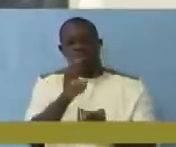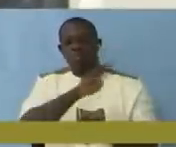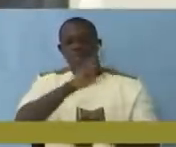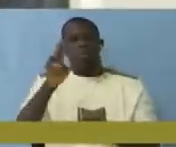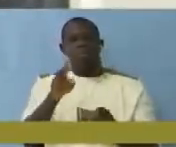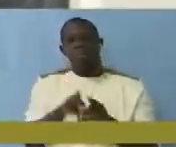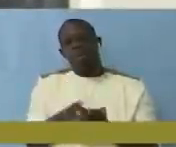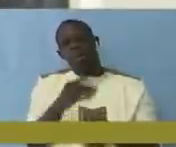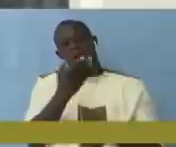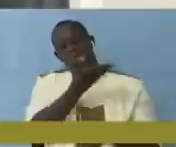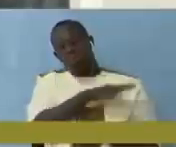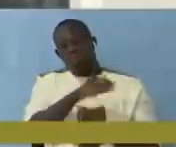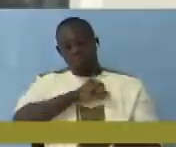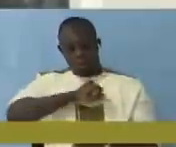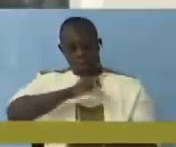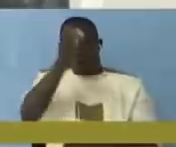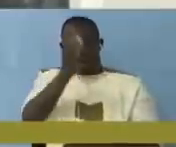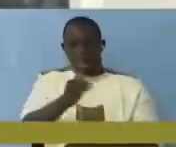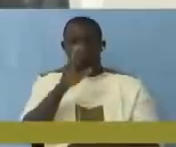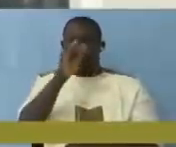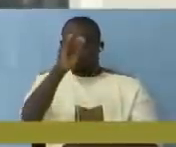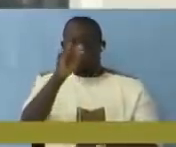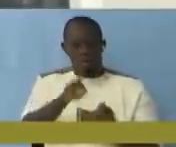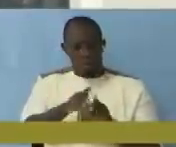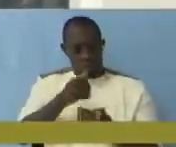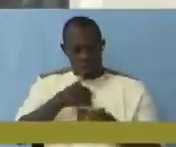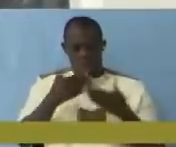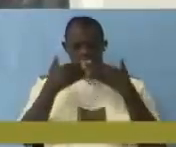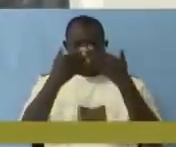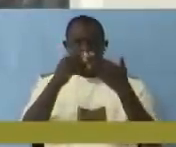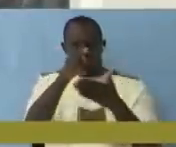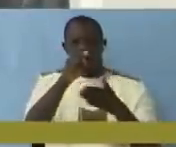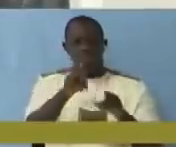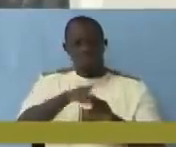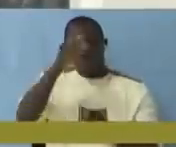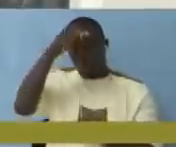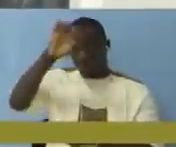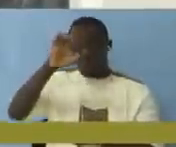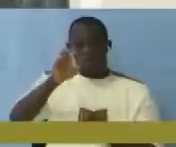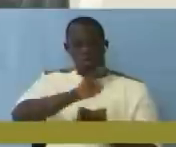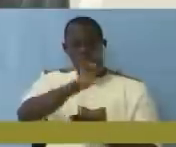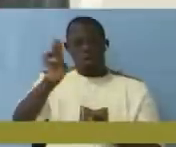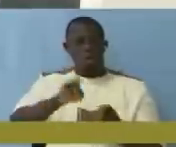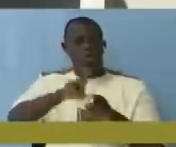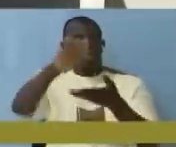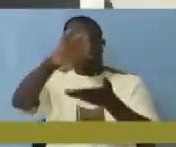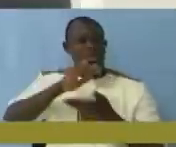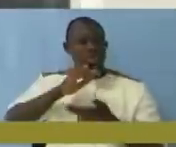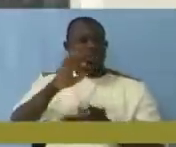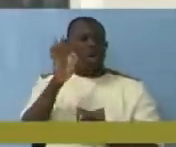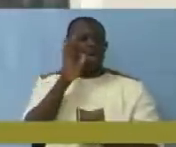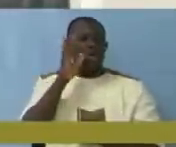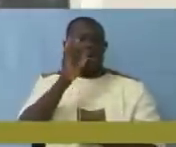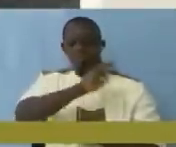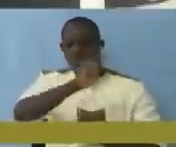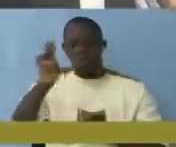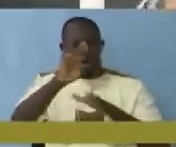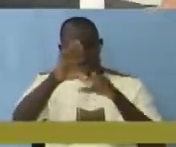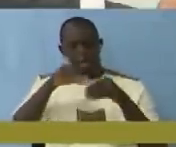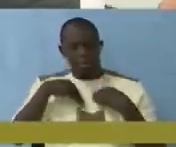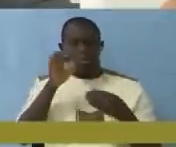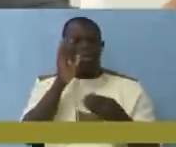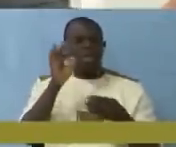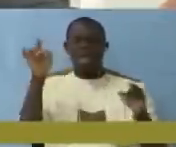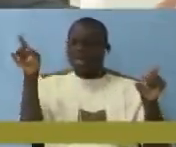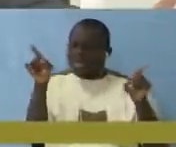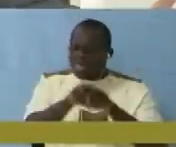you from your right to talk. I am telling you that the commission is not accepting or receiving that answer because it's the same falsehood we